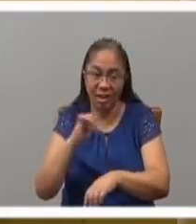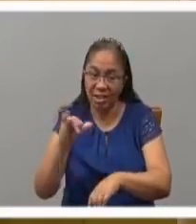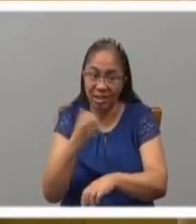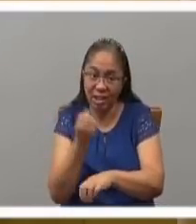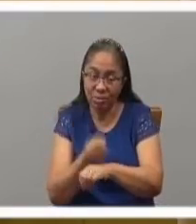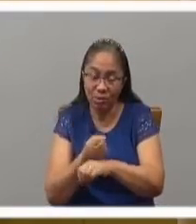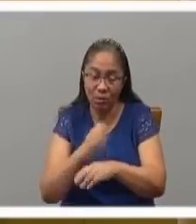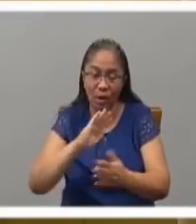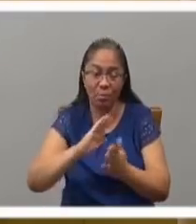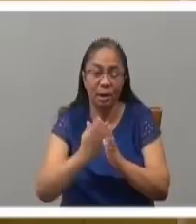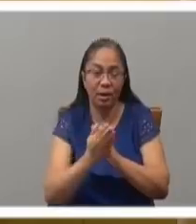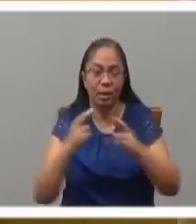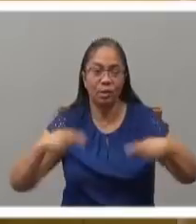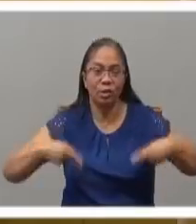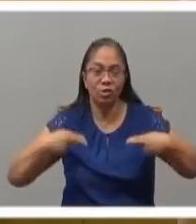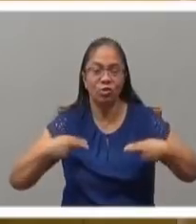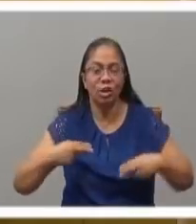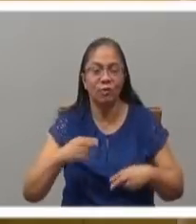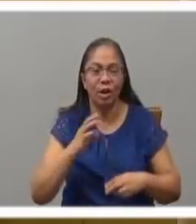the cornerstone.